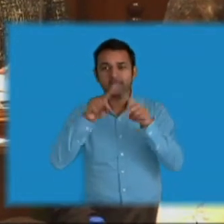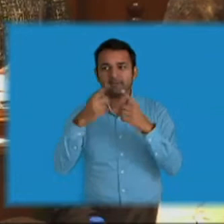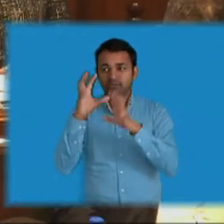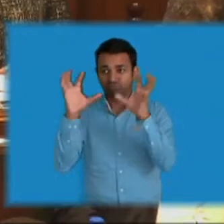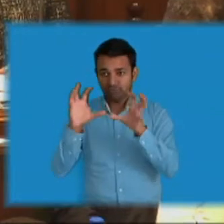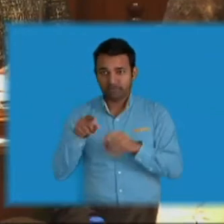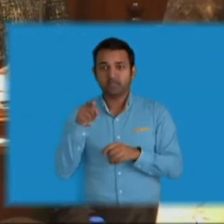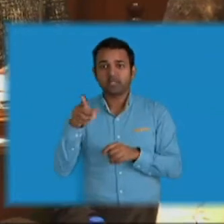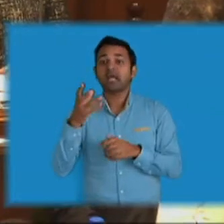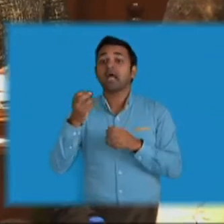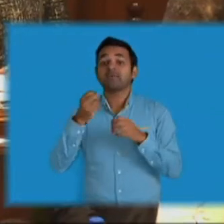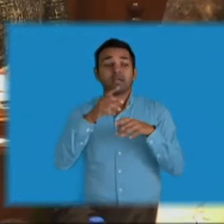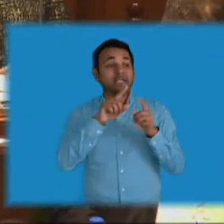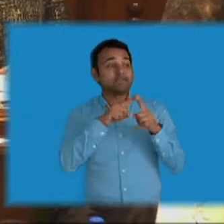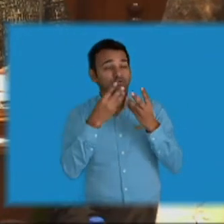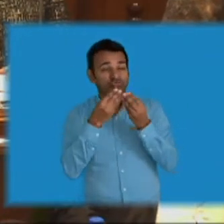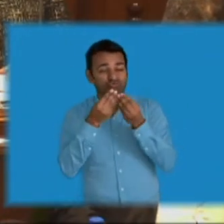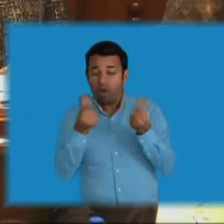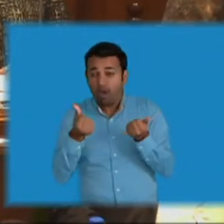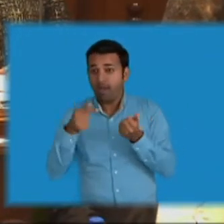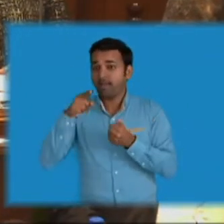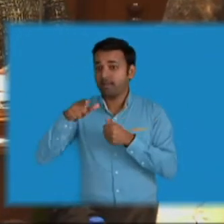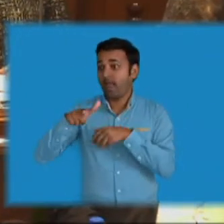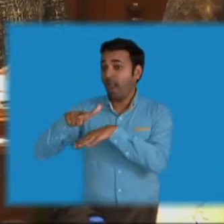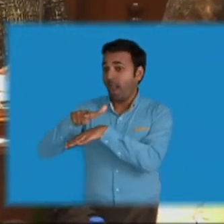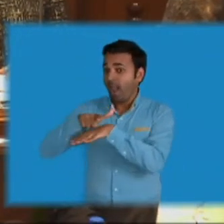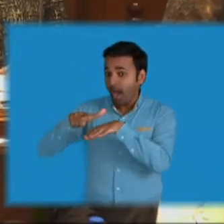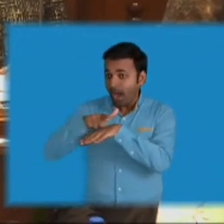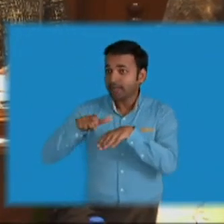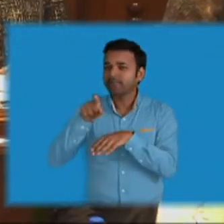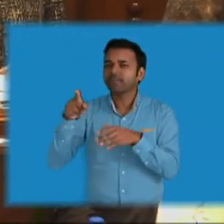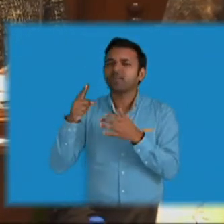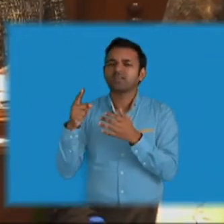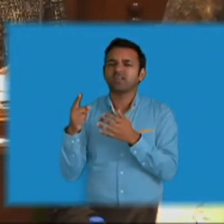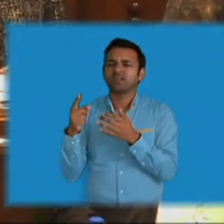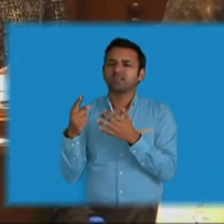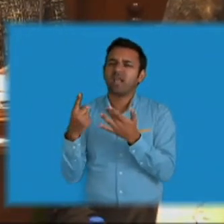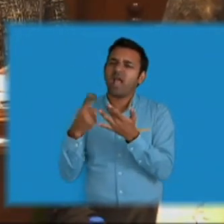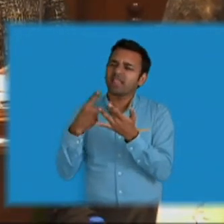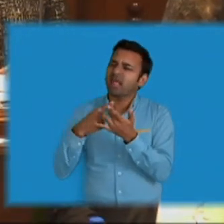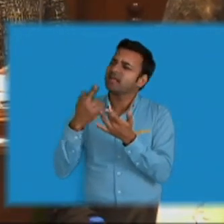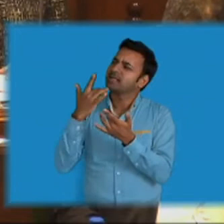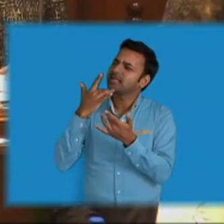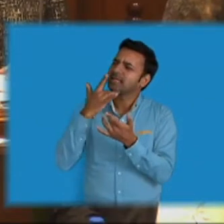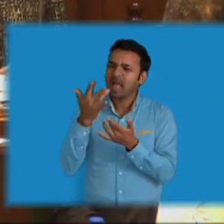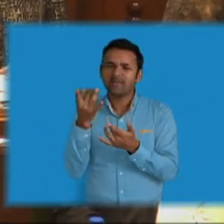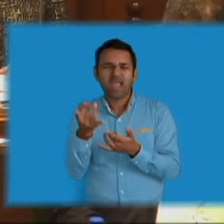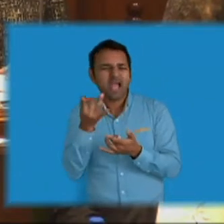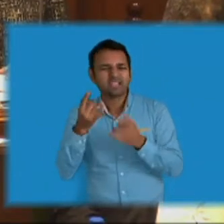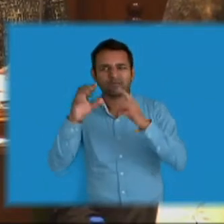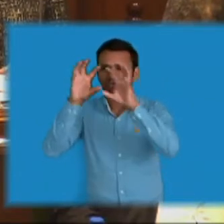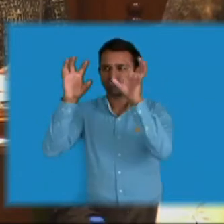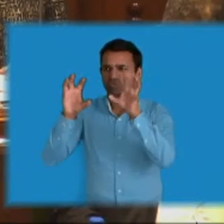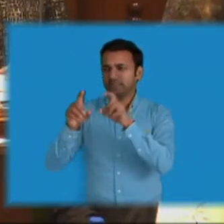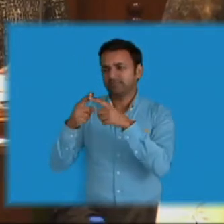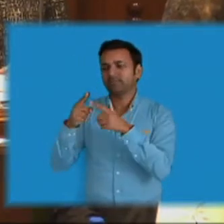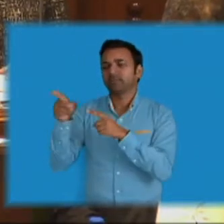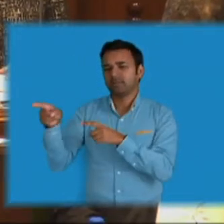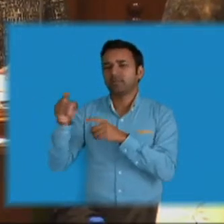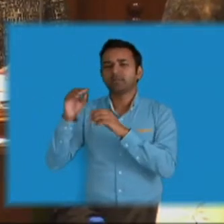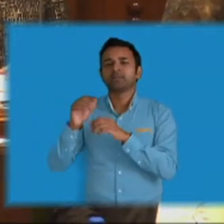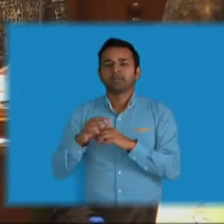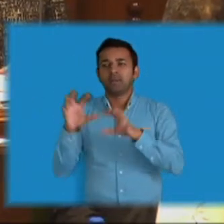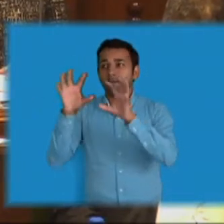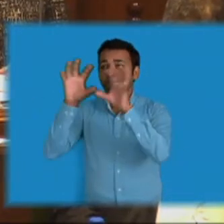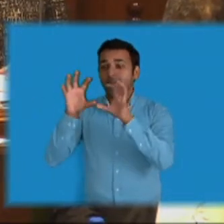drier zone are now being covered with Pinus carabia under leasing arrangement with Fiji Pine Limited, and most plantation lots are